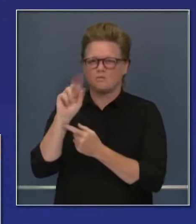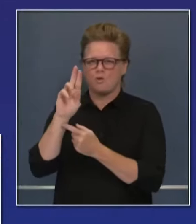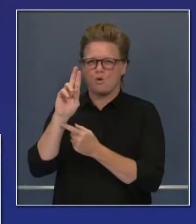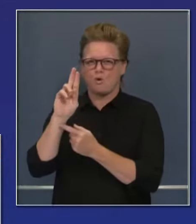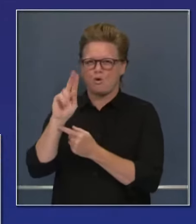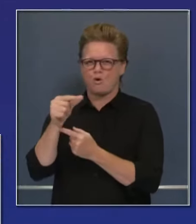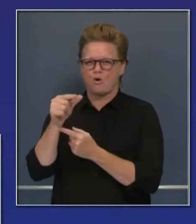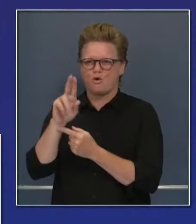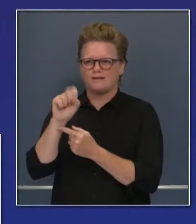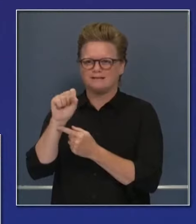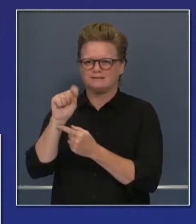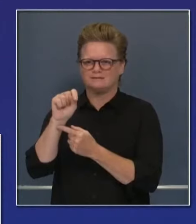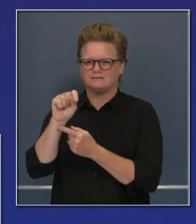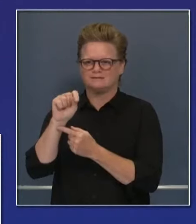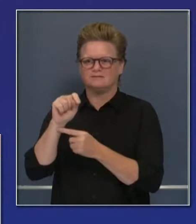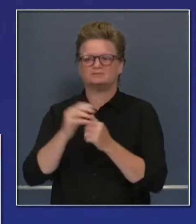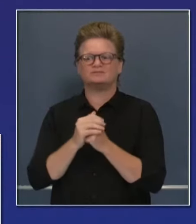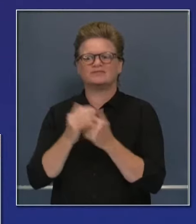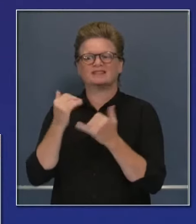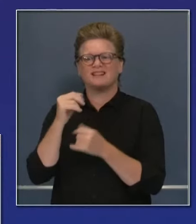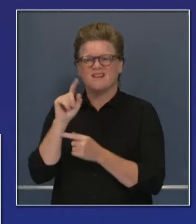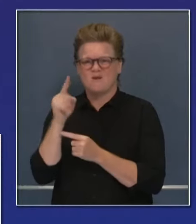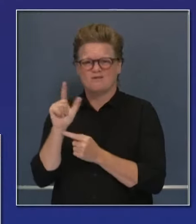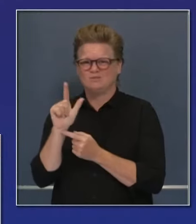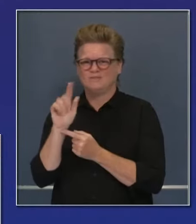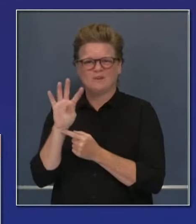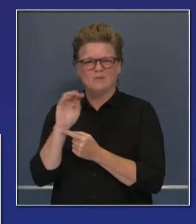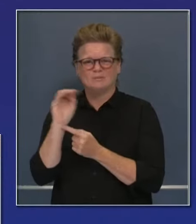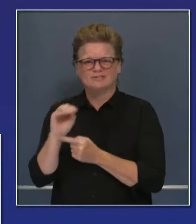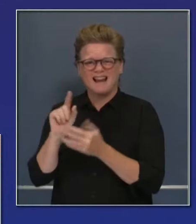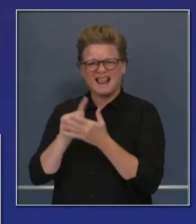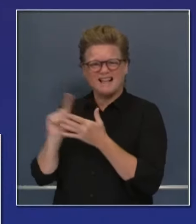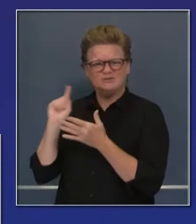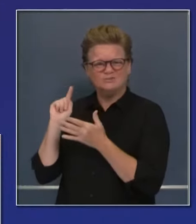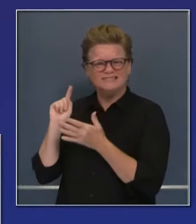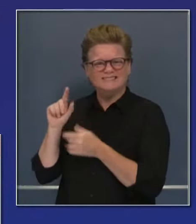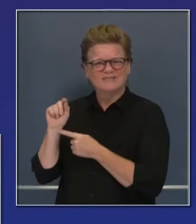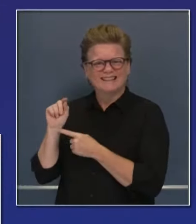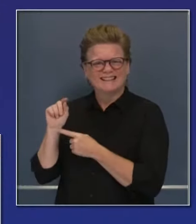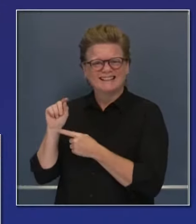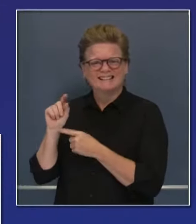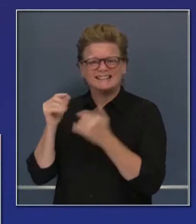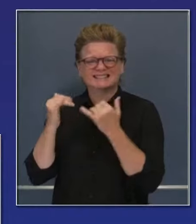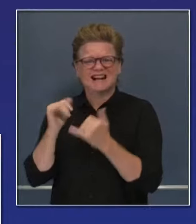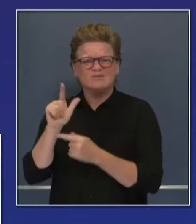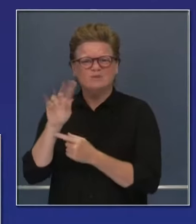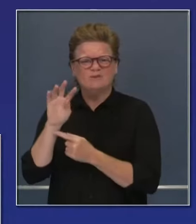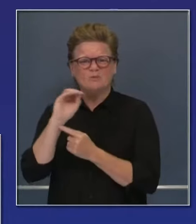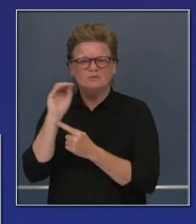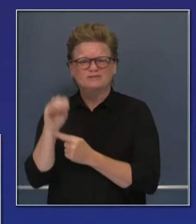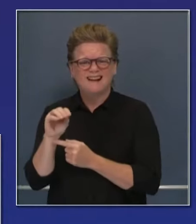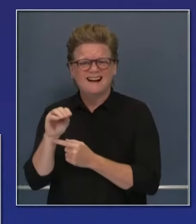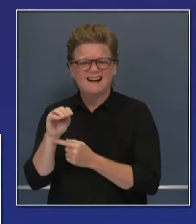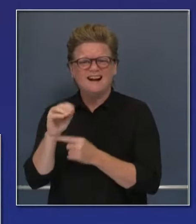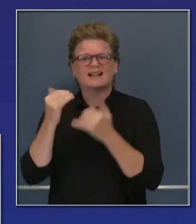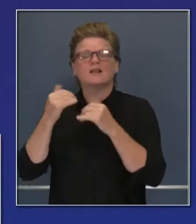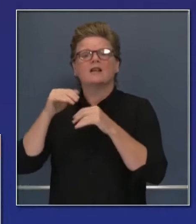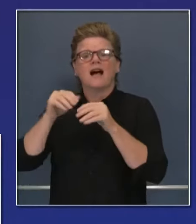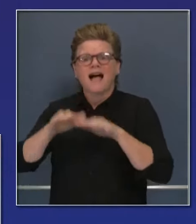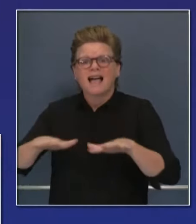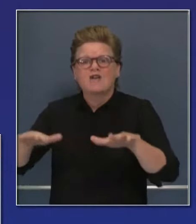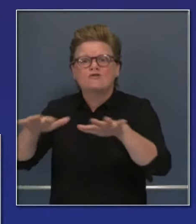last week, 20% contained, has grown to 356,000 acres in the last 6 days, and is only